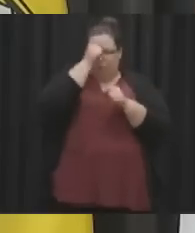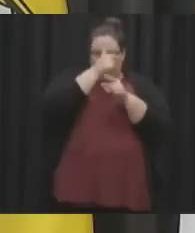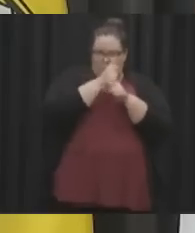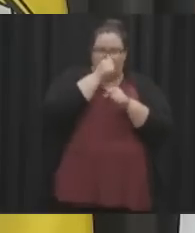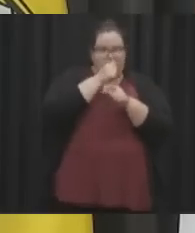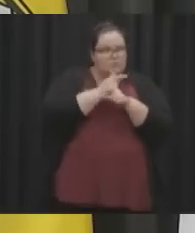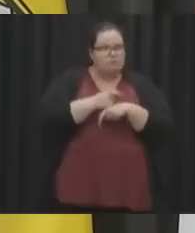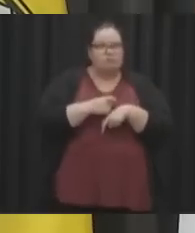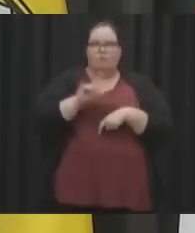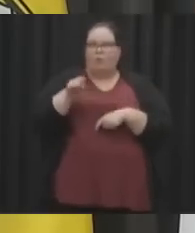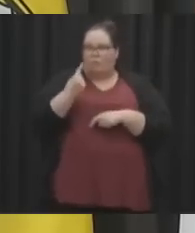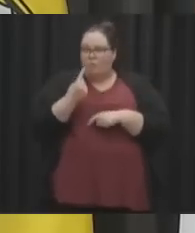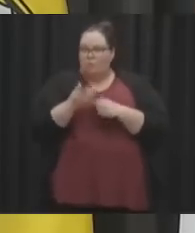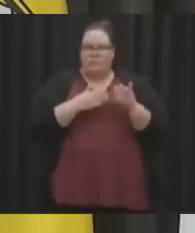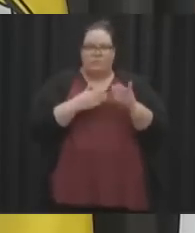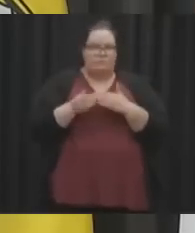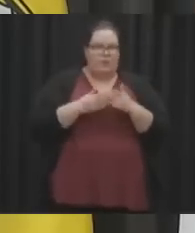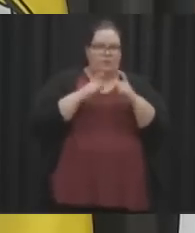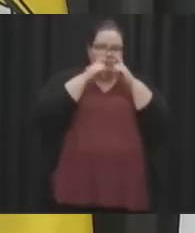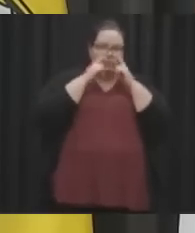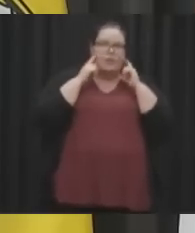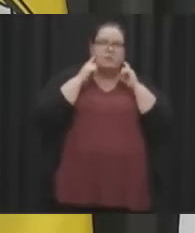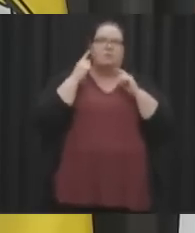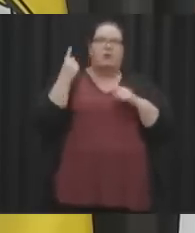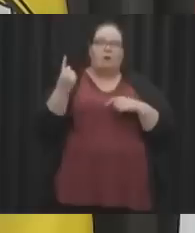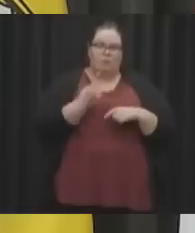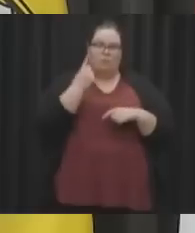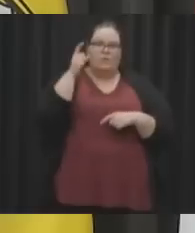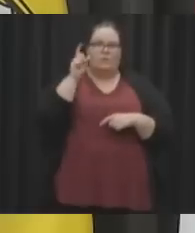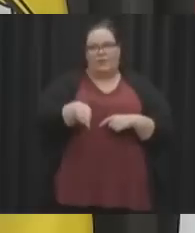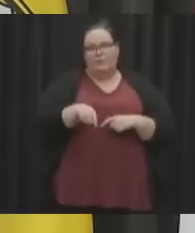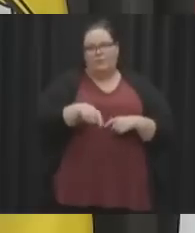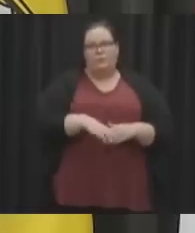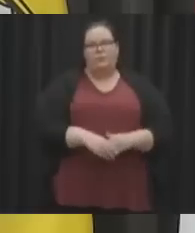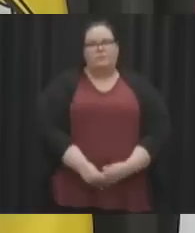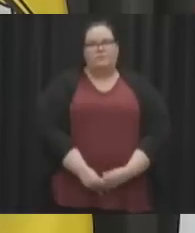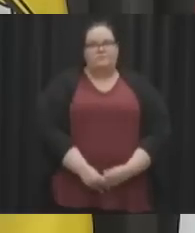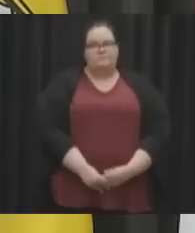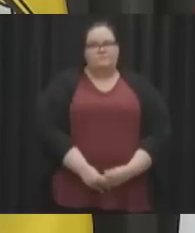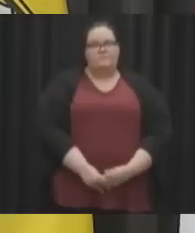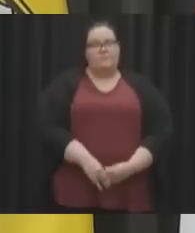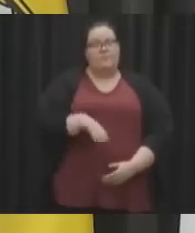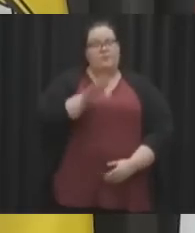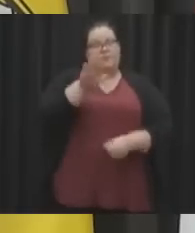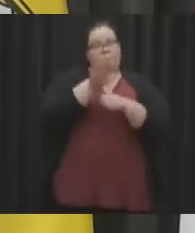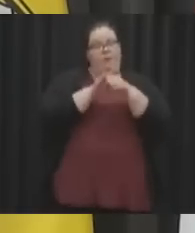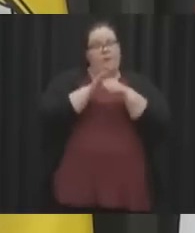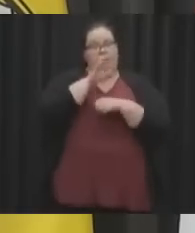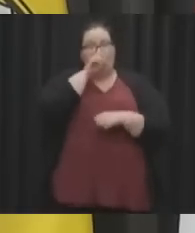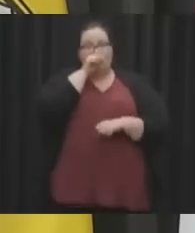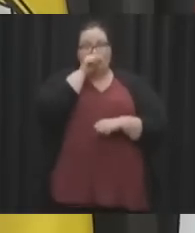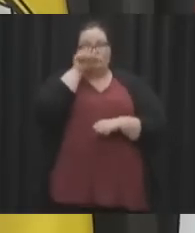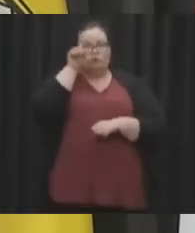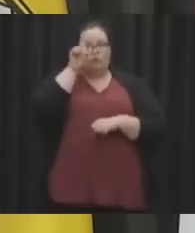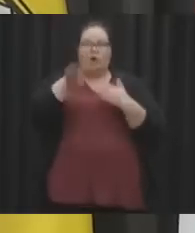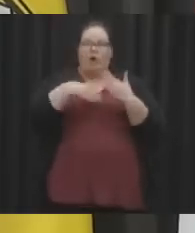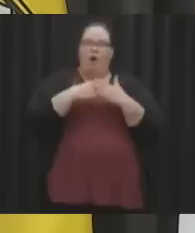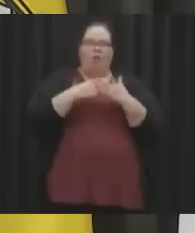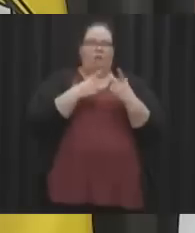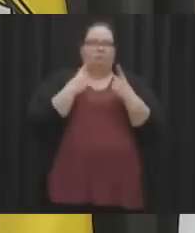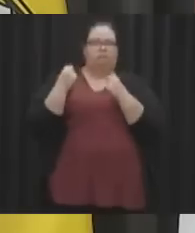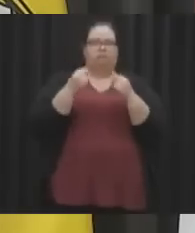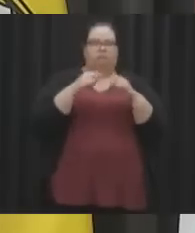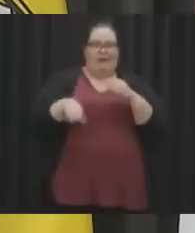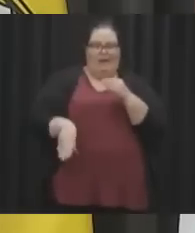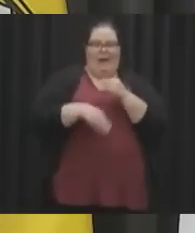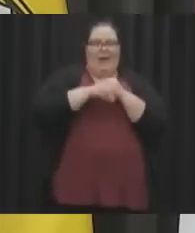Students who are immunocompromised, school personnel who are immunocompromised, should contact their healthcare provider for direction. Distance learning plans